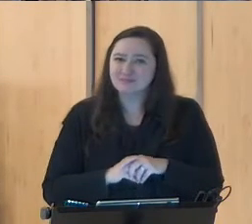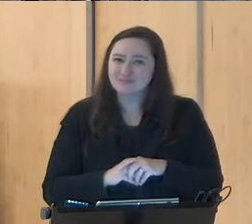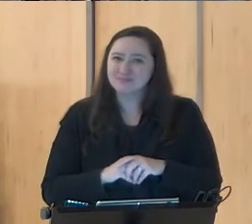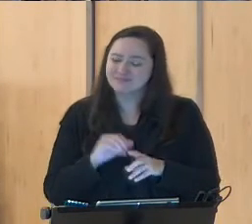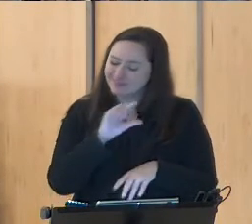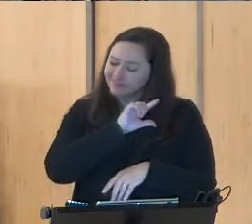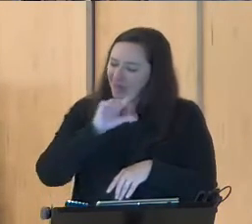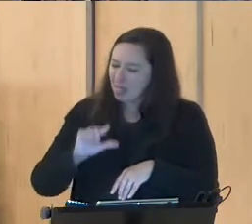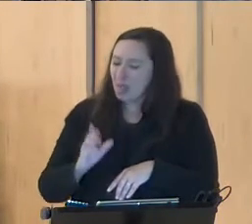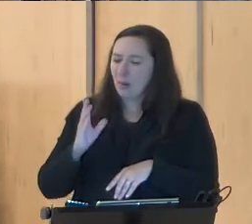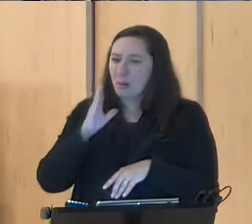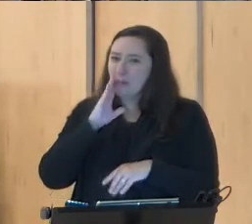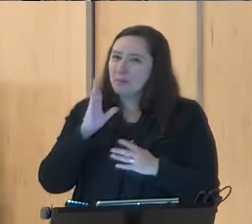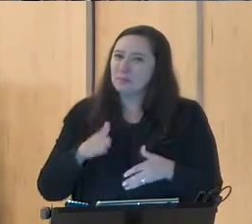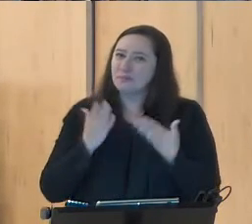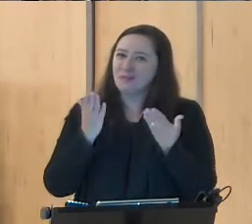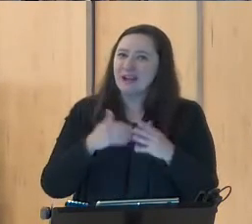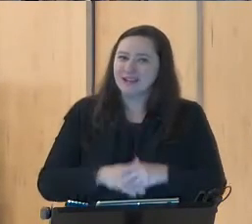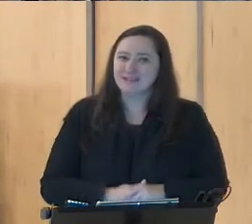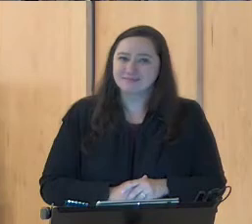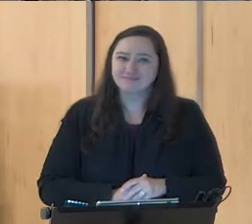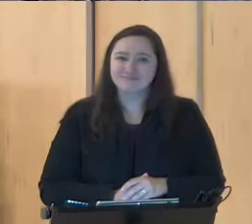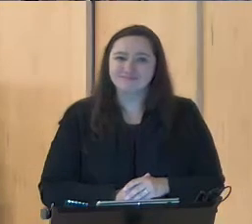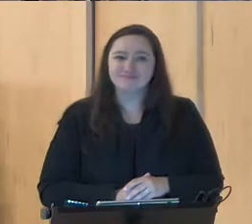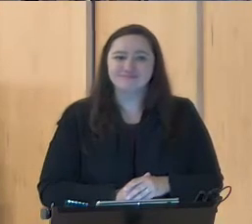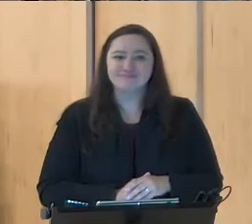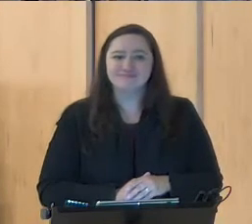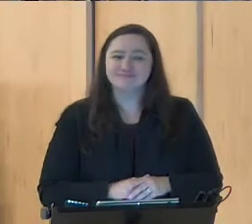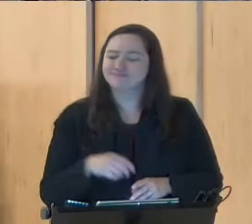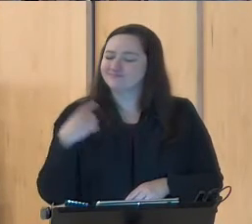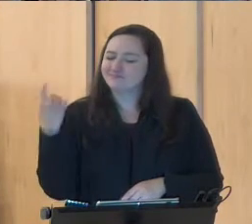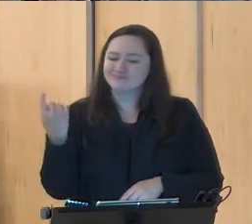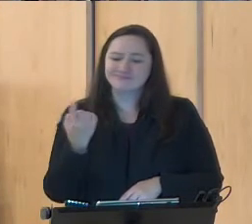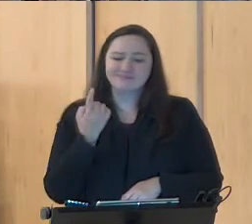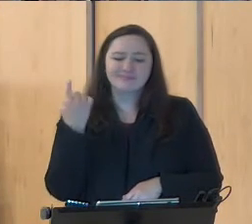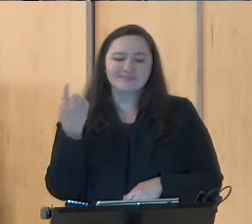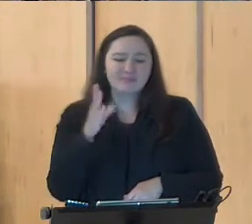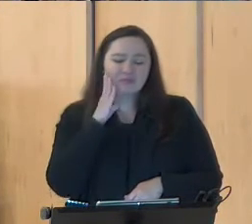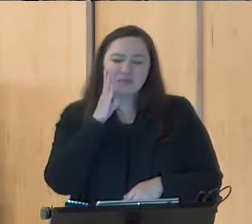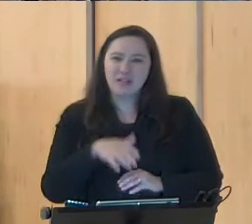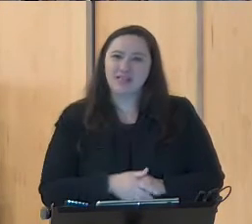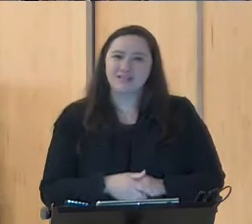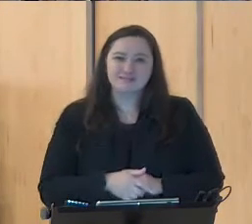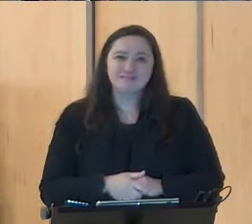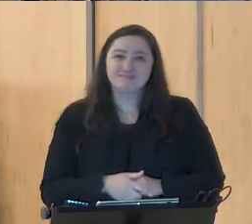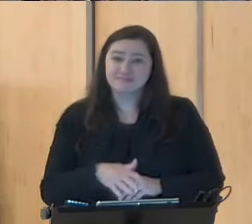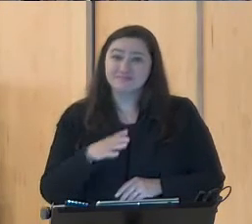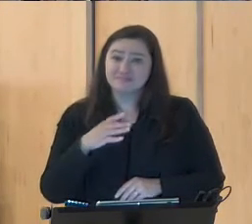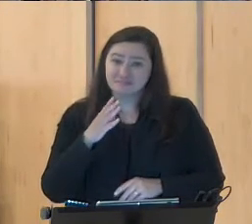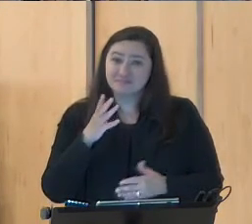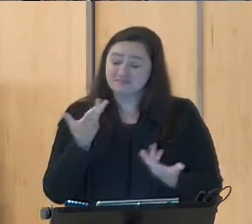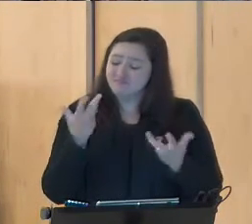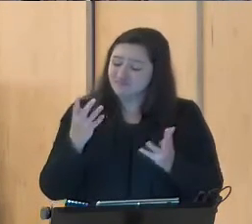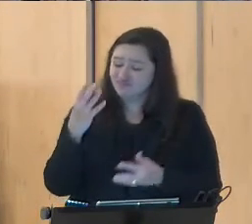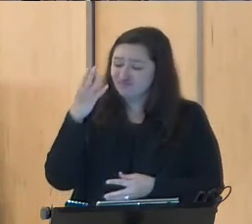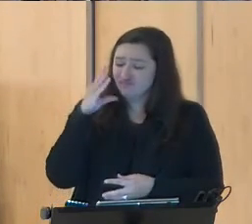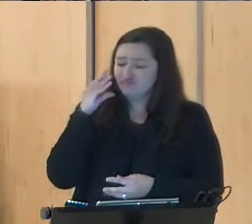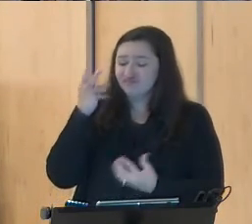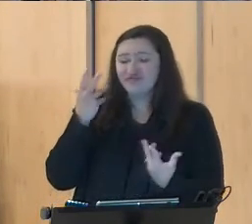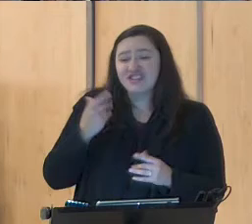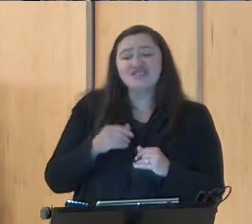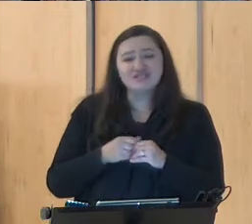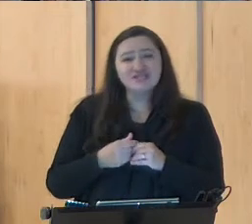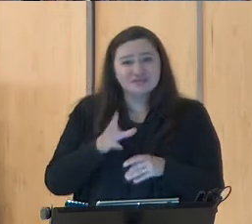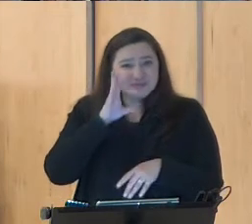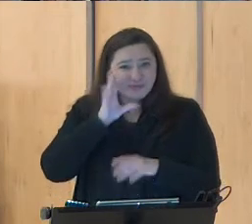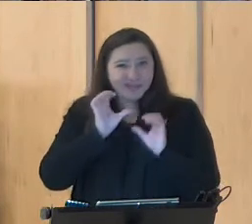The Lord will provide. And he always will. He always has. And so this